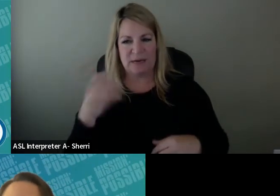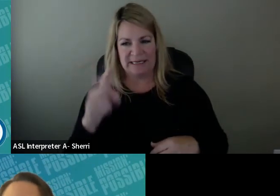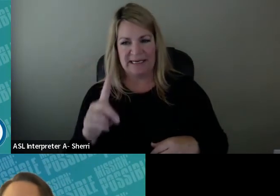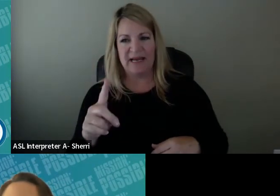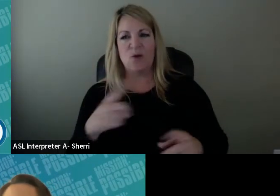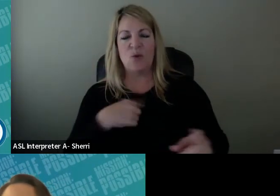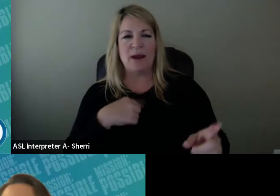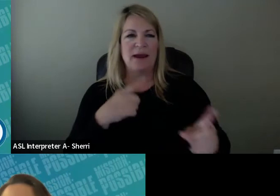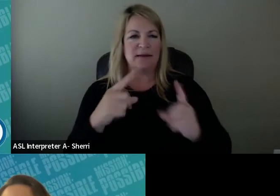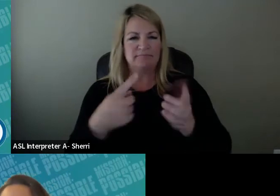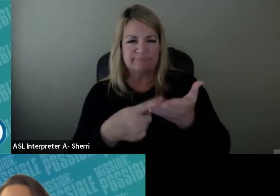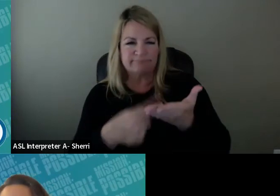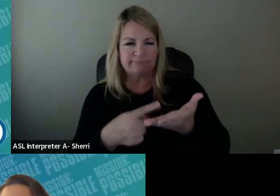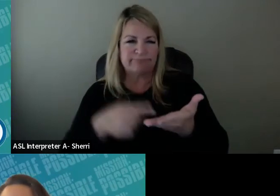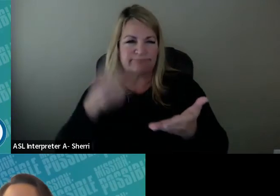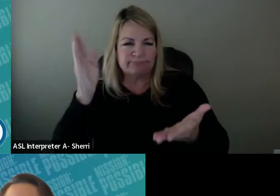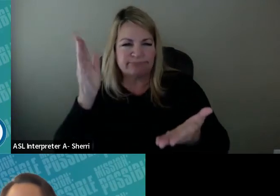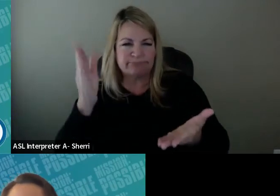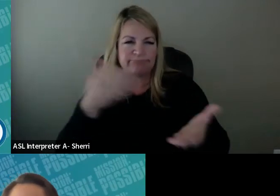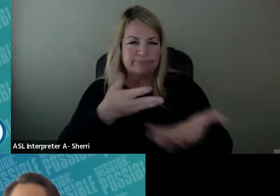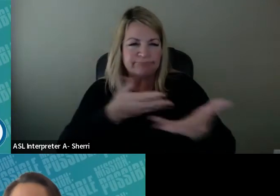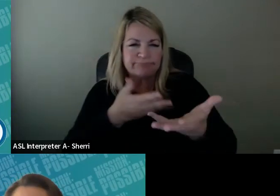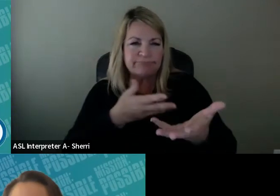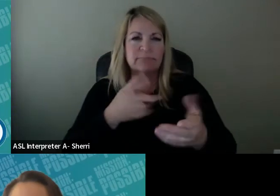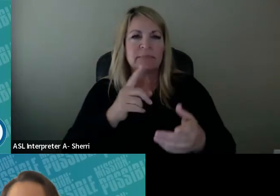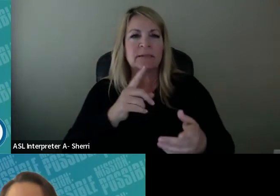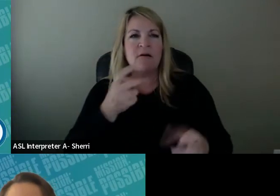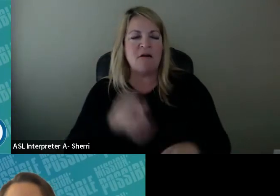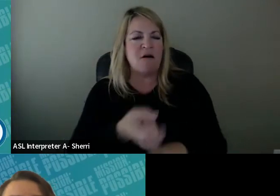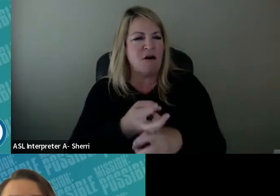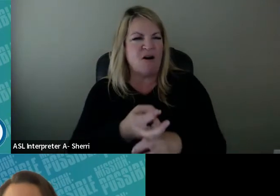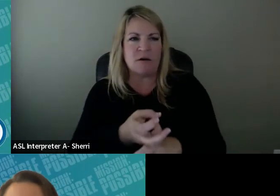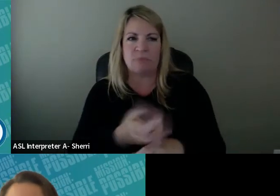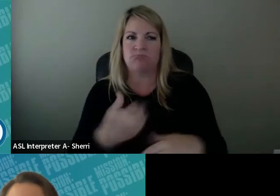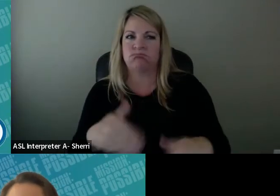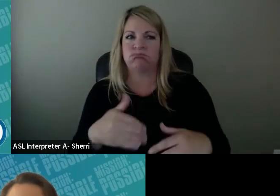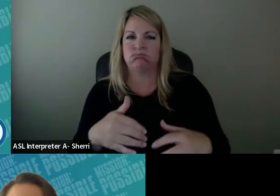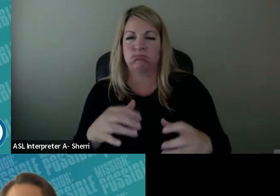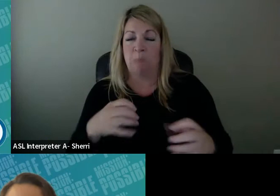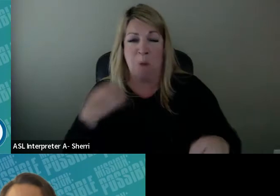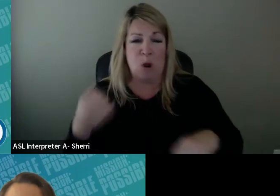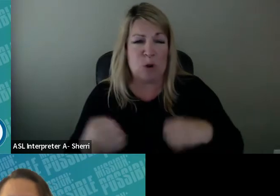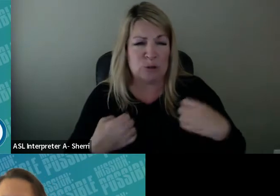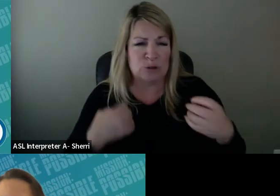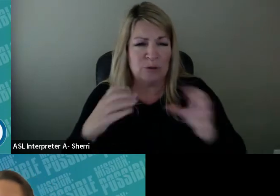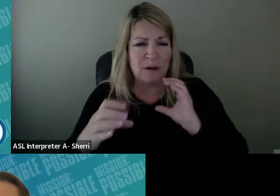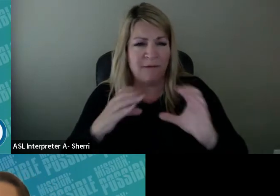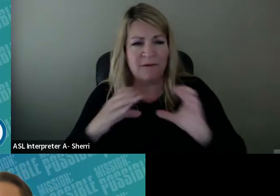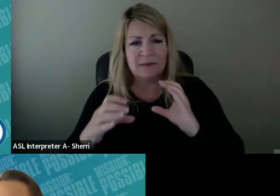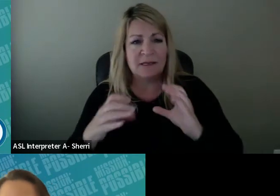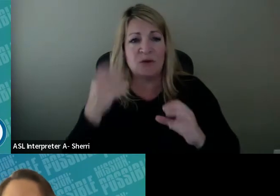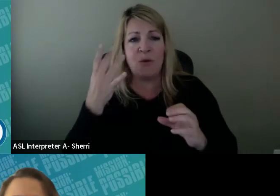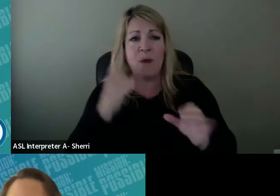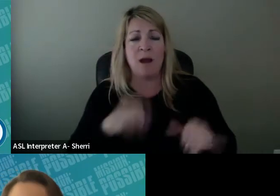facilitated a lot of those really hard conversations, emotional conversations, because the common planning